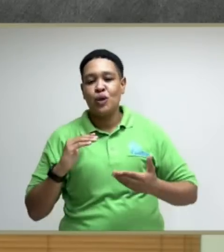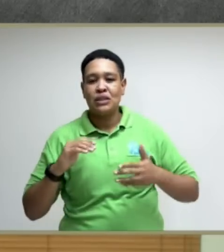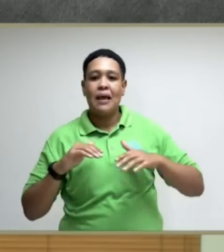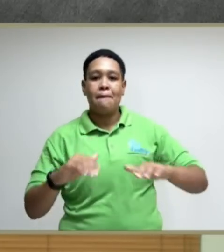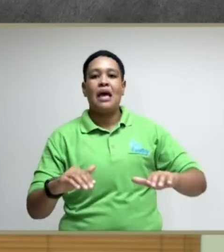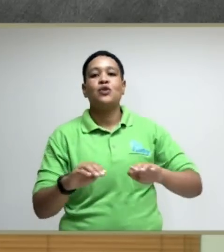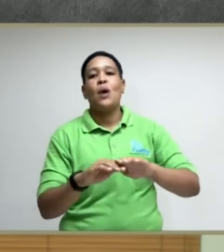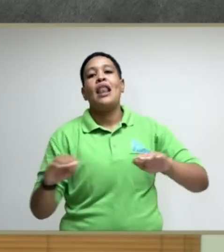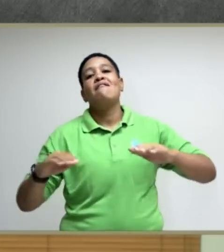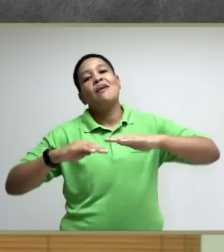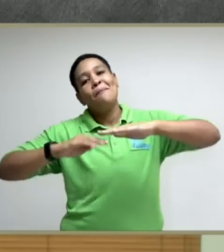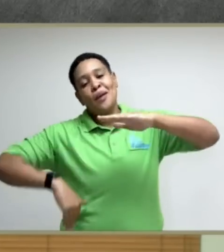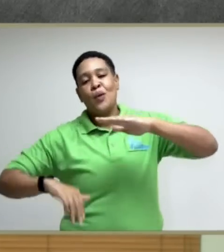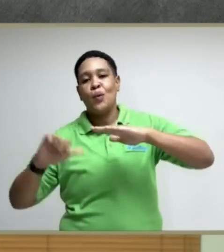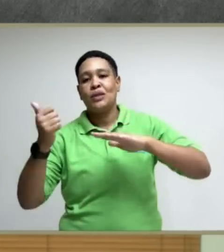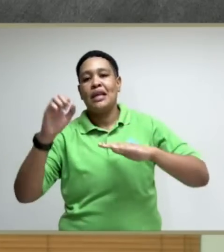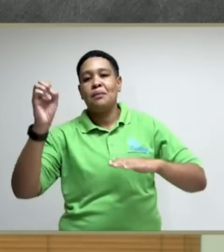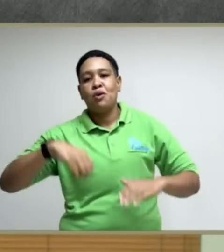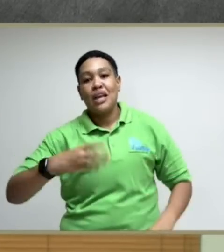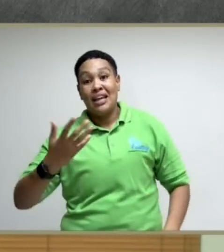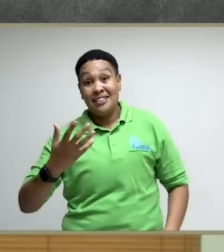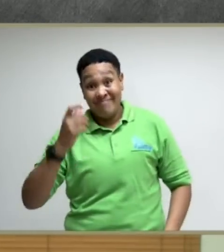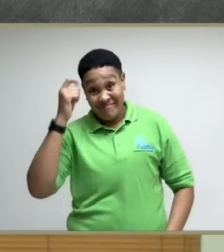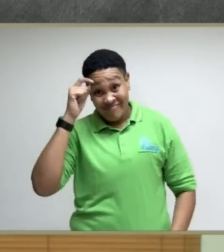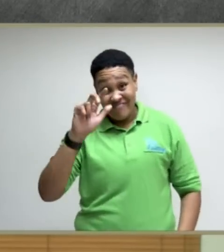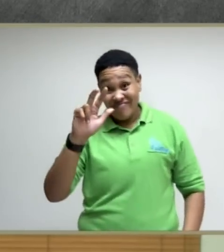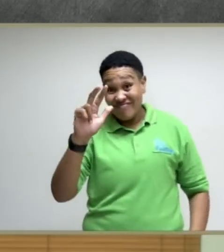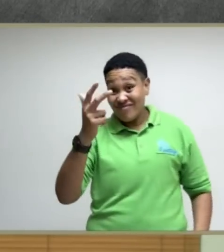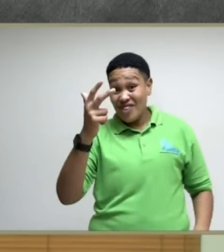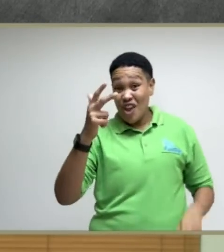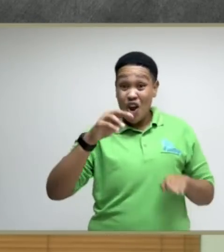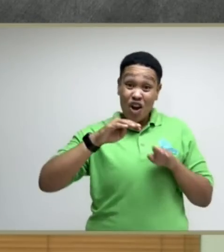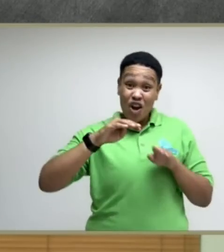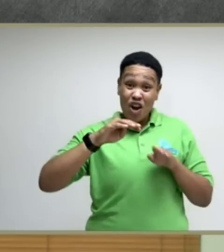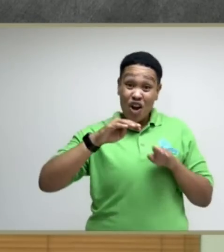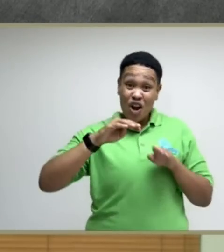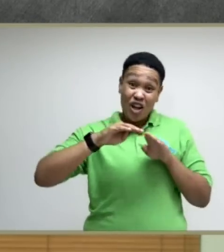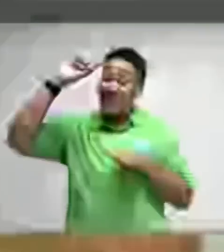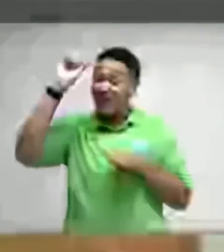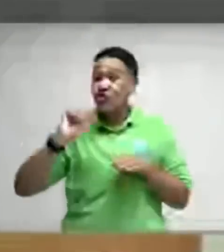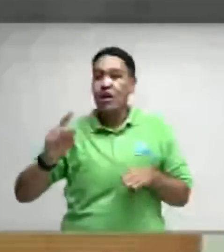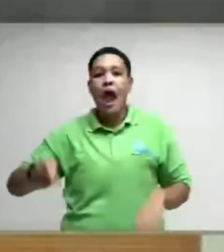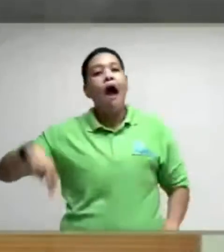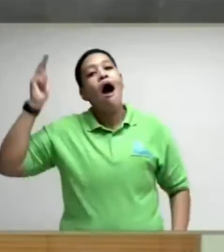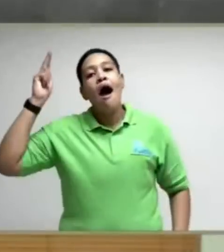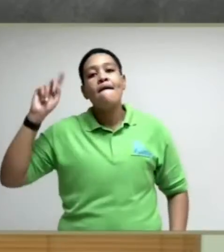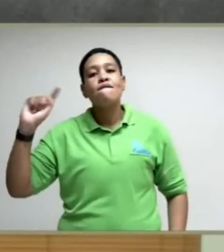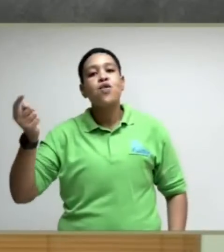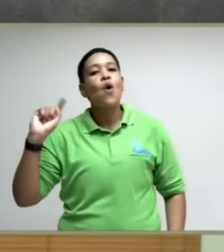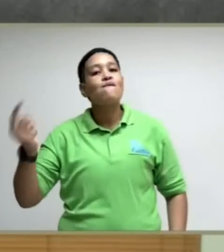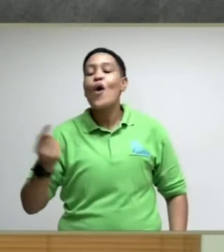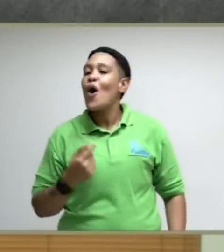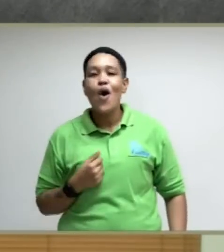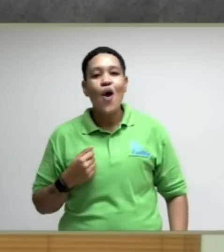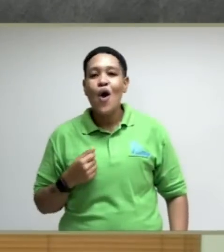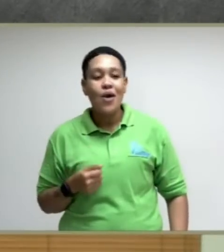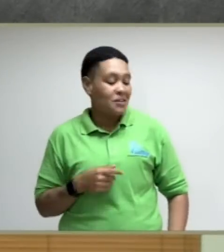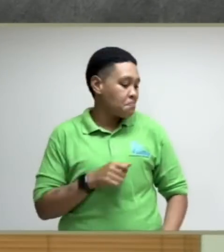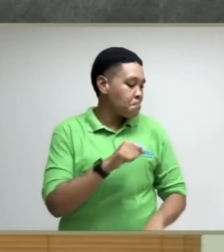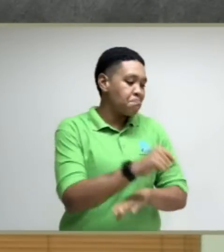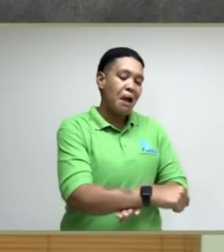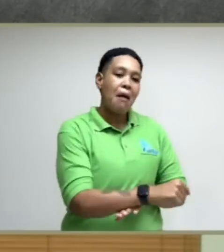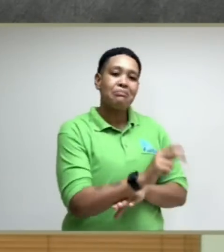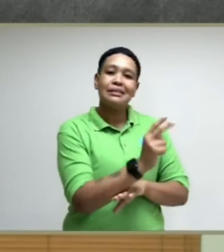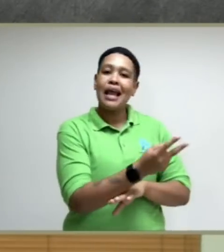level below 10%. Now, the third peak that is in gray is higher. It's higher than the second